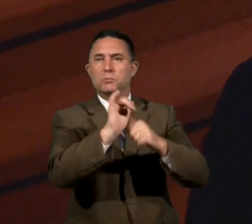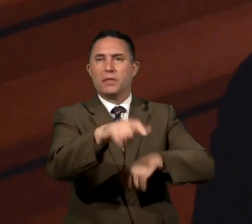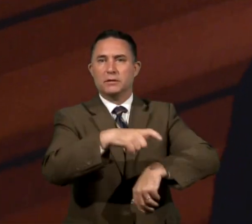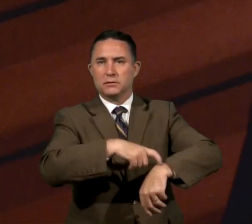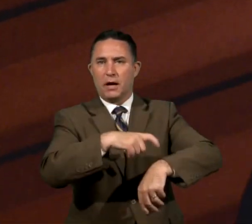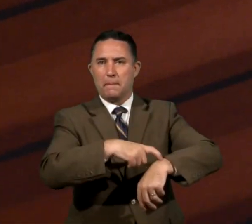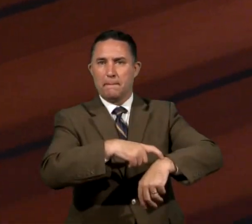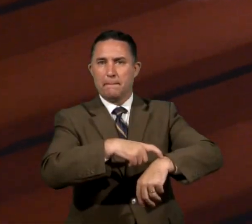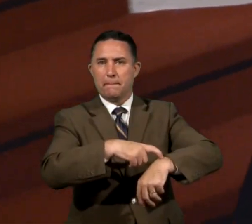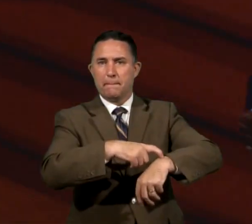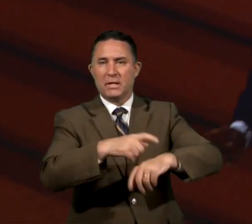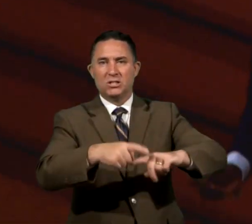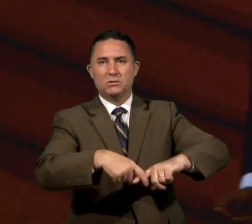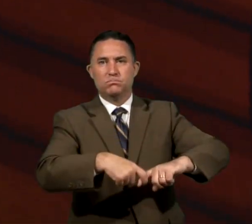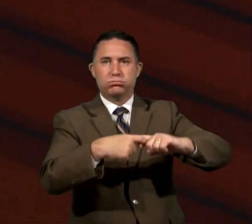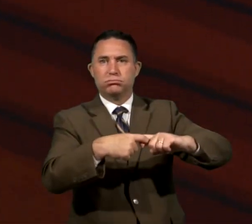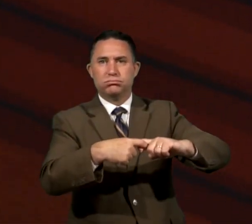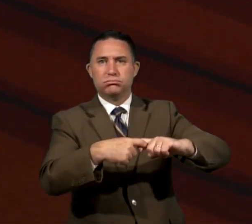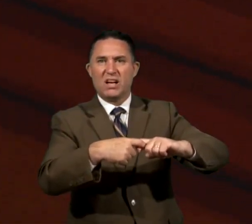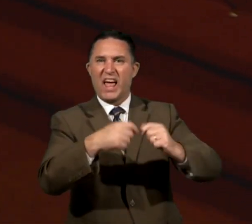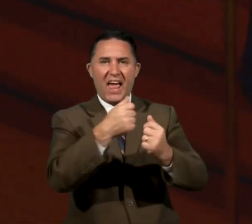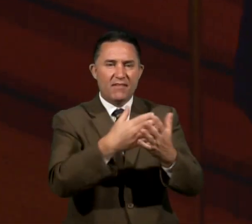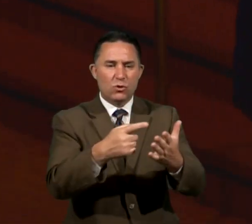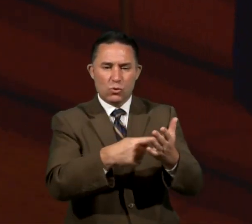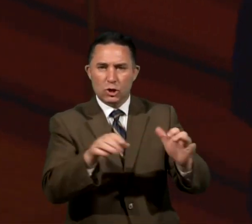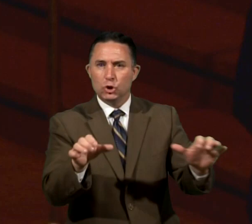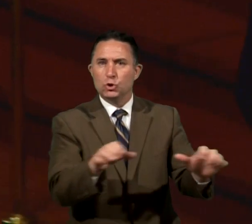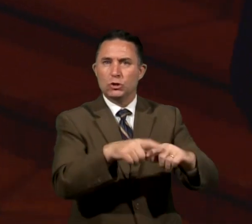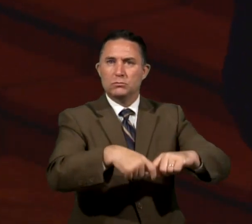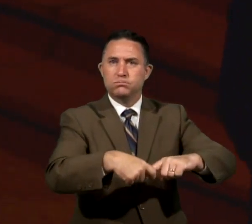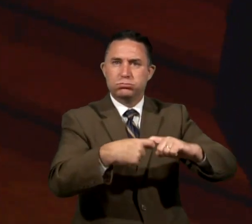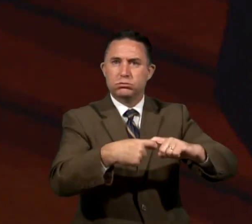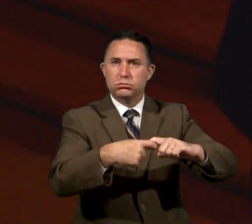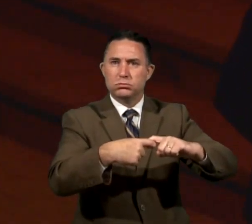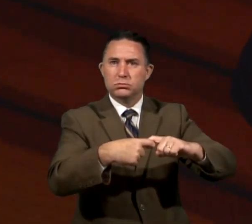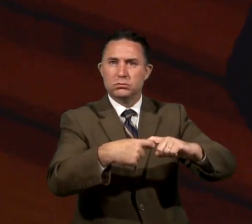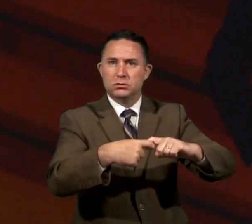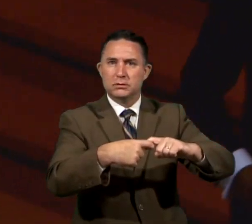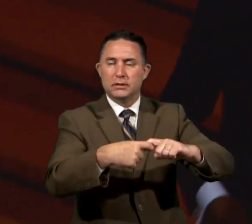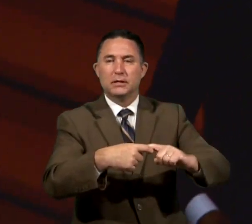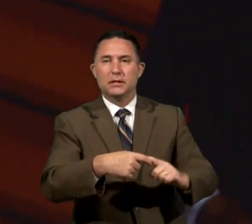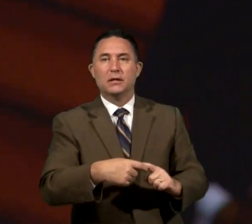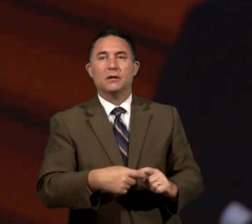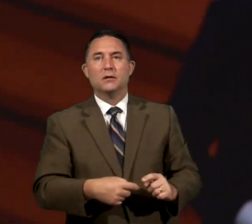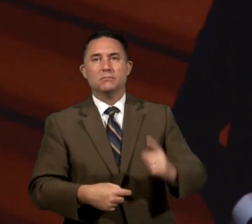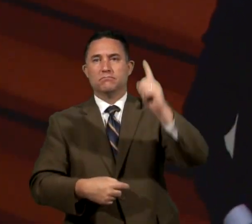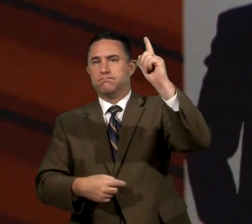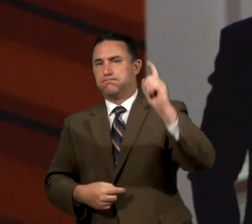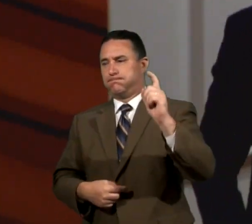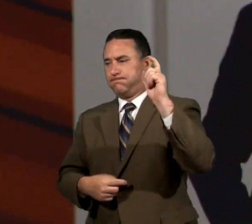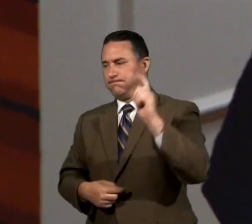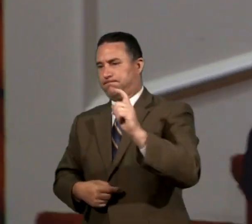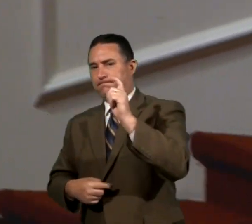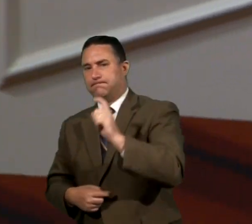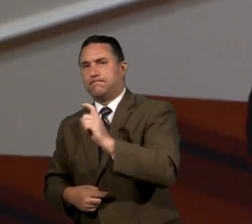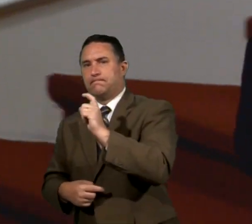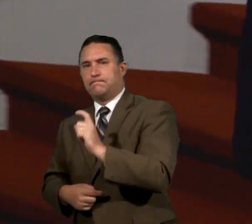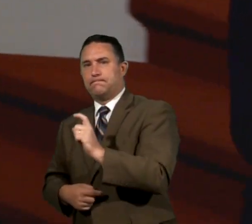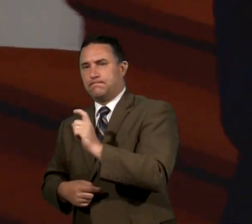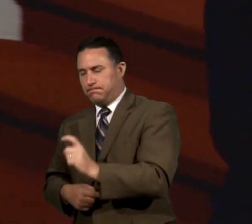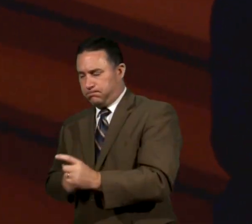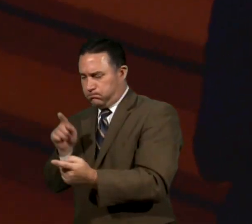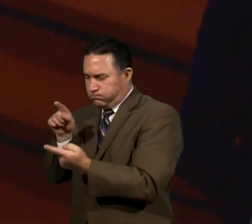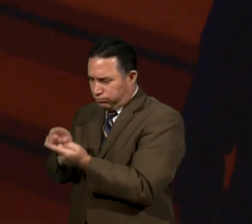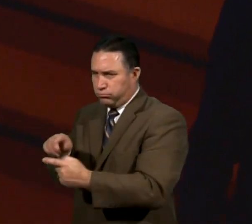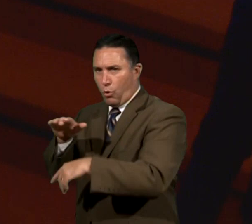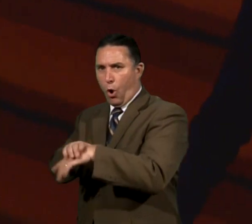moment. He stopped doing everything that he was doing. The Bible says that he came down, fell